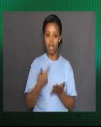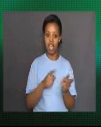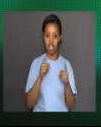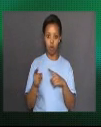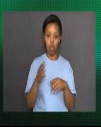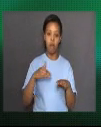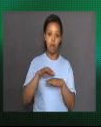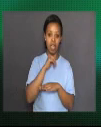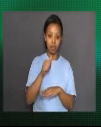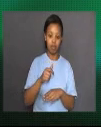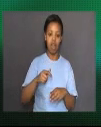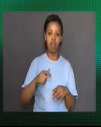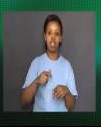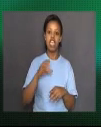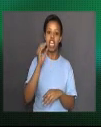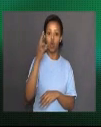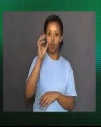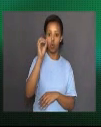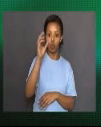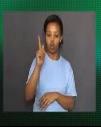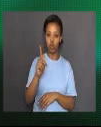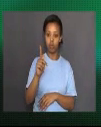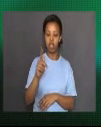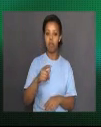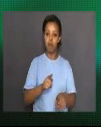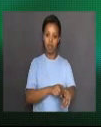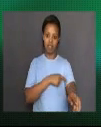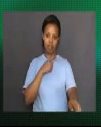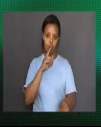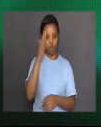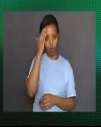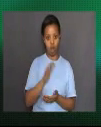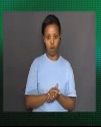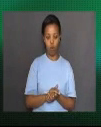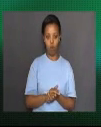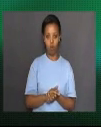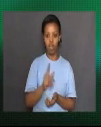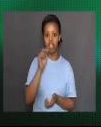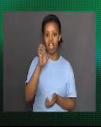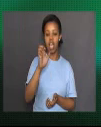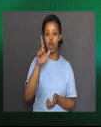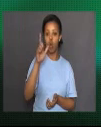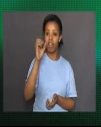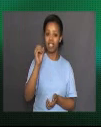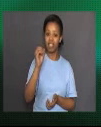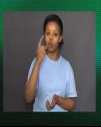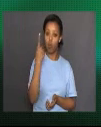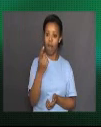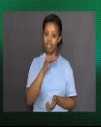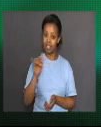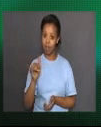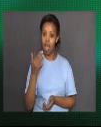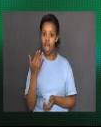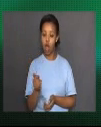and lengthening of the chromosomes. As in telophase 1, the